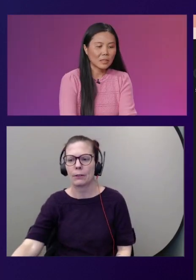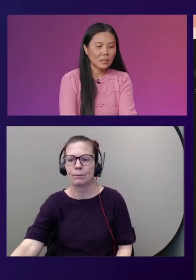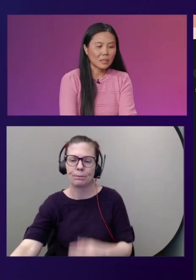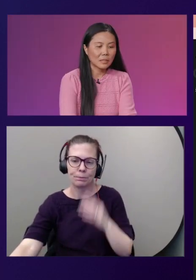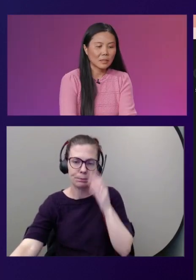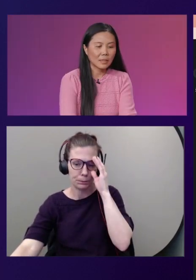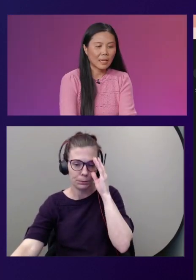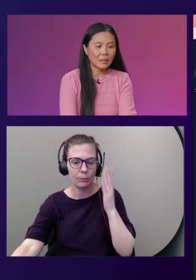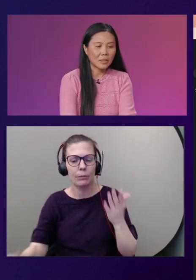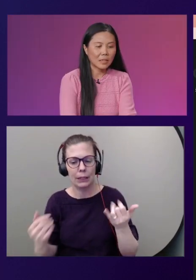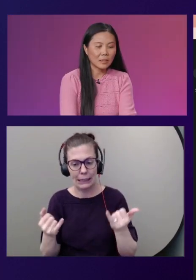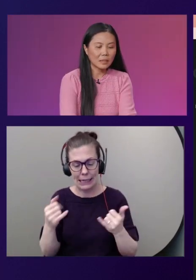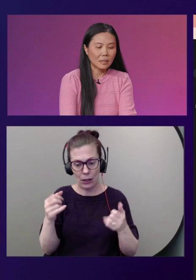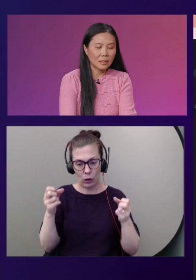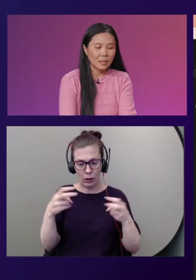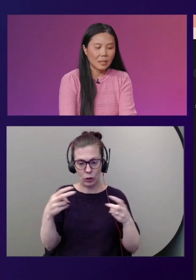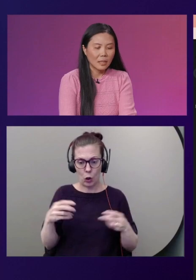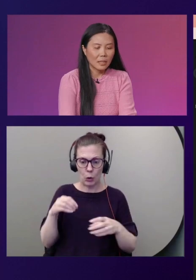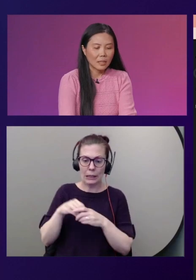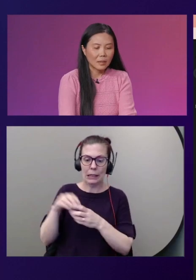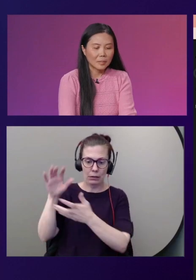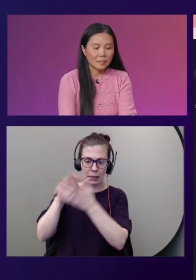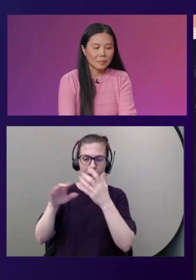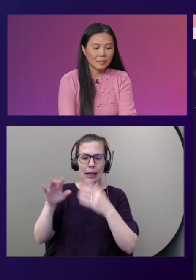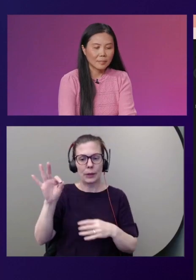in the Cloud9.